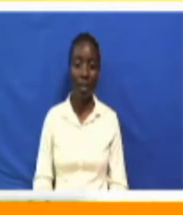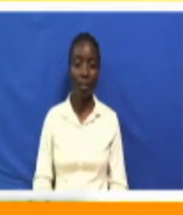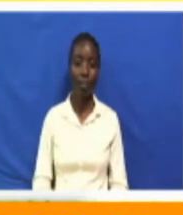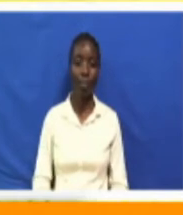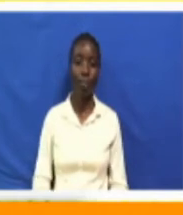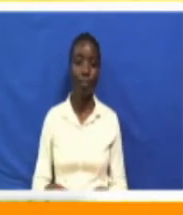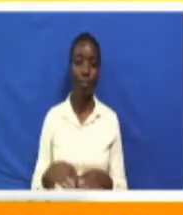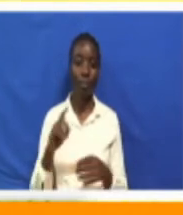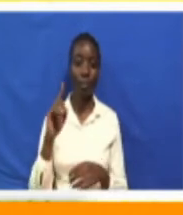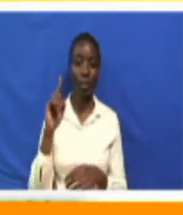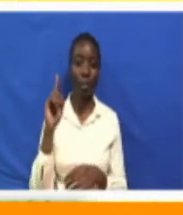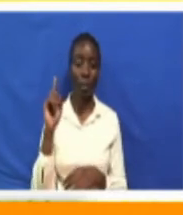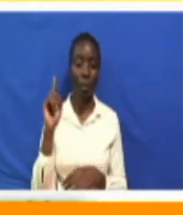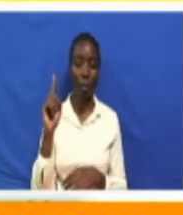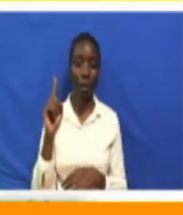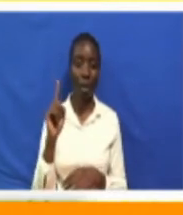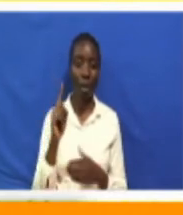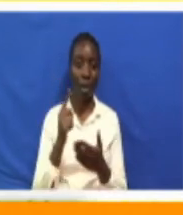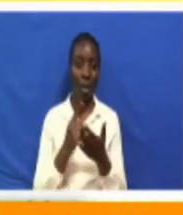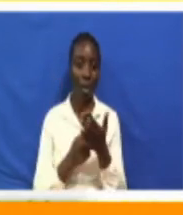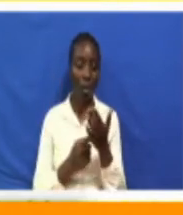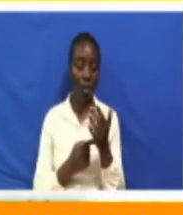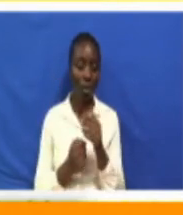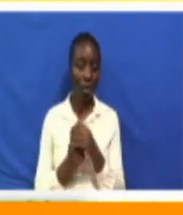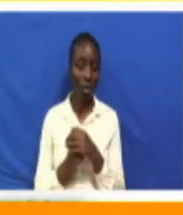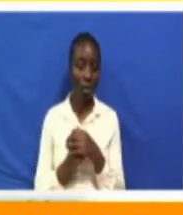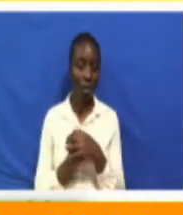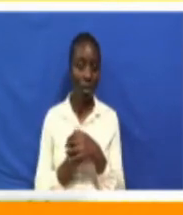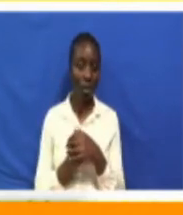really foreign